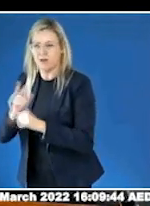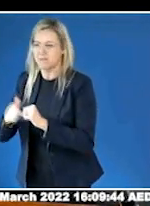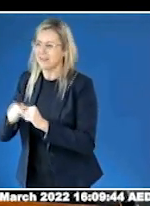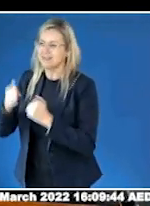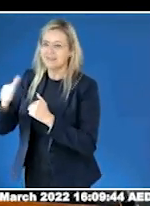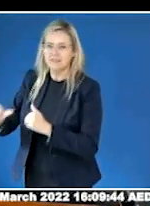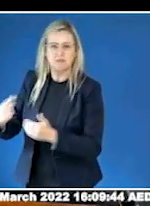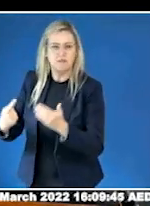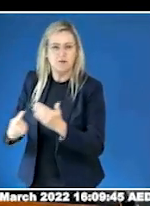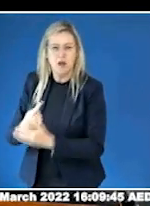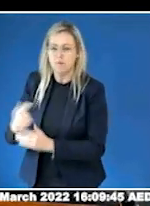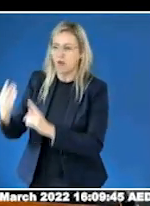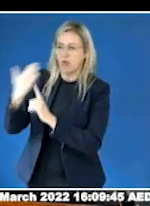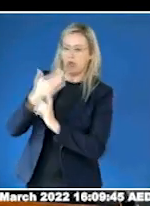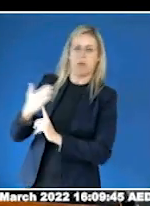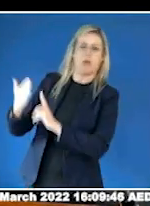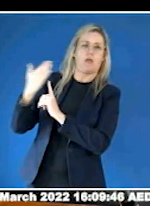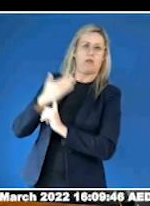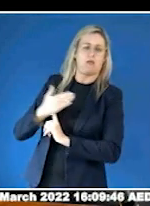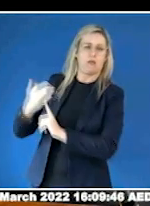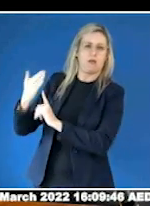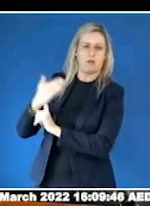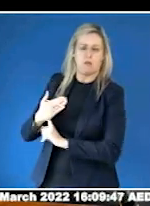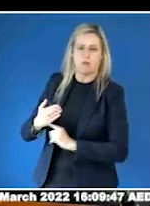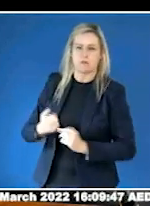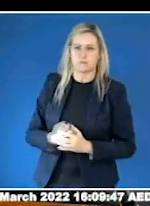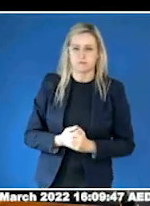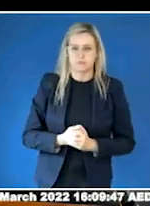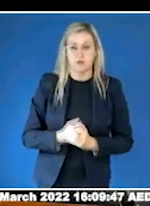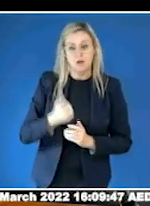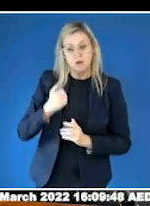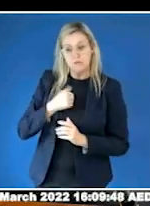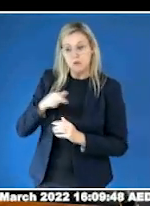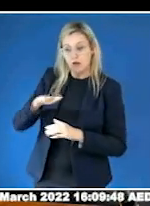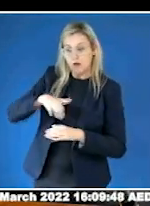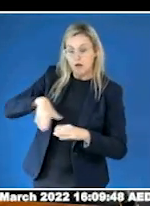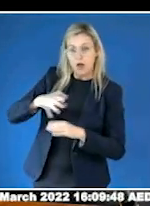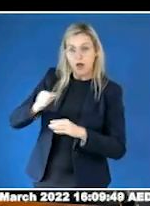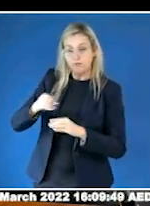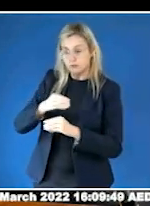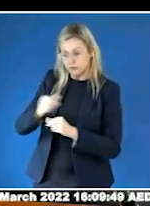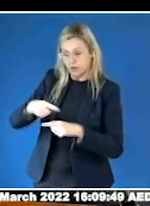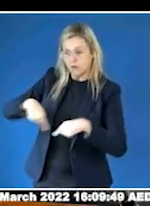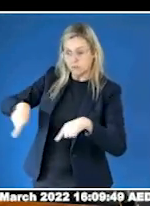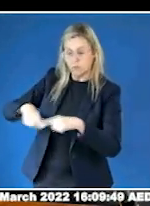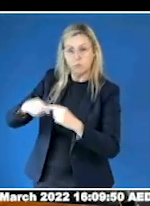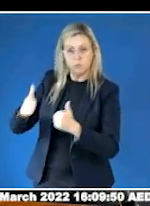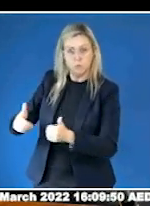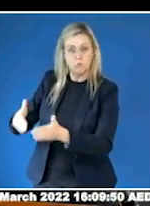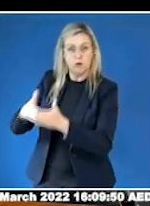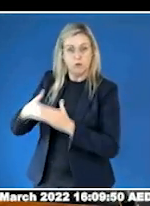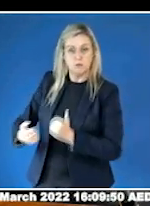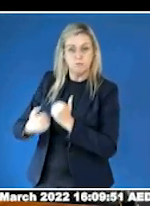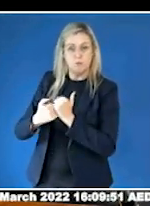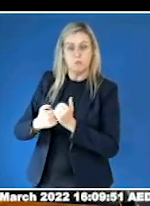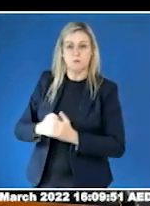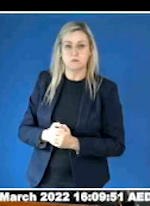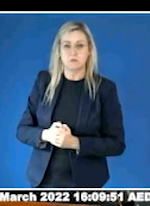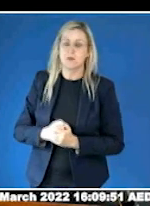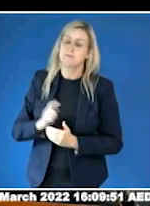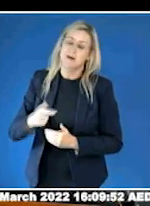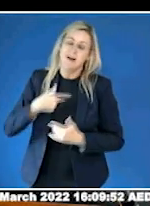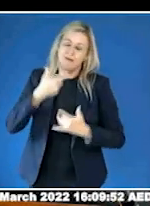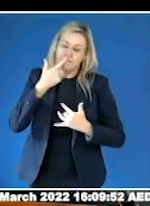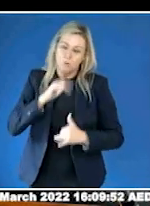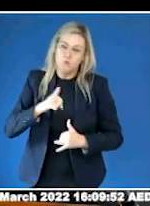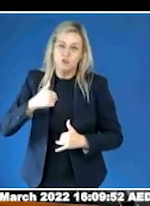very good team that is completely accepting of me and my quirks, but often that is not the case. I have resorted to substance abuse and other unhealthy